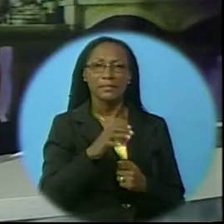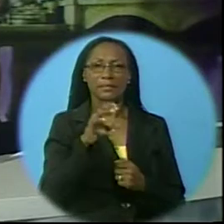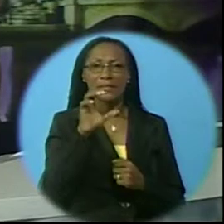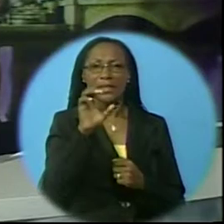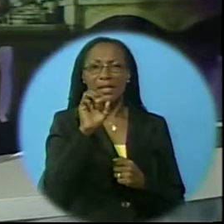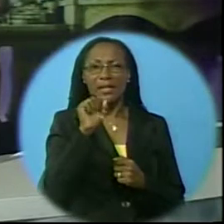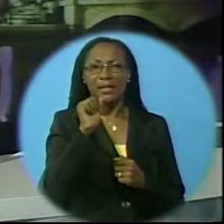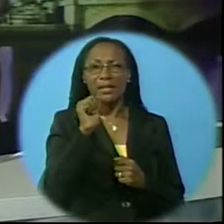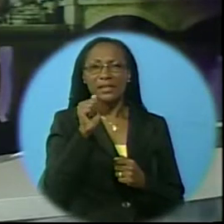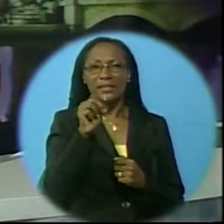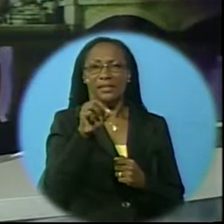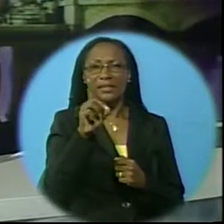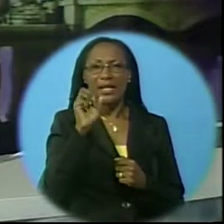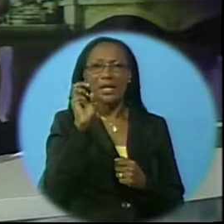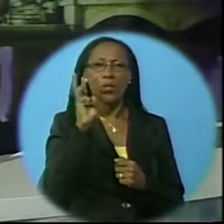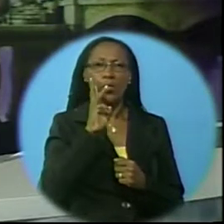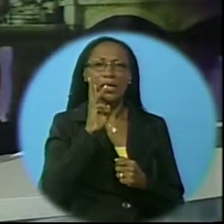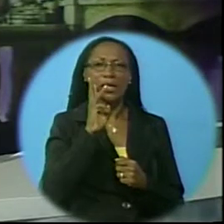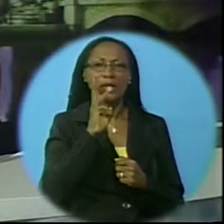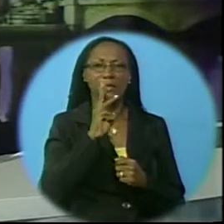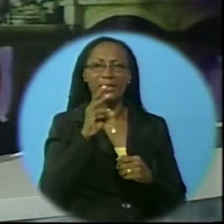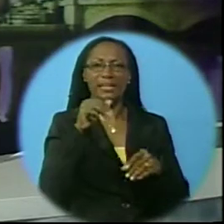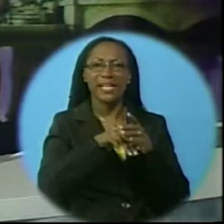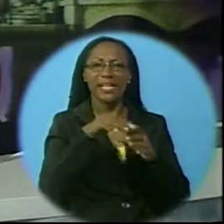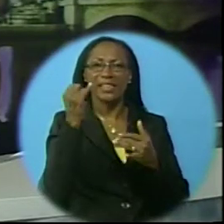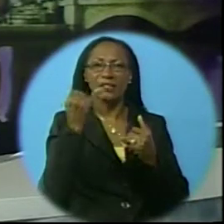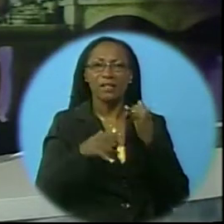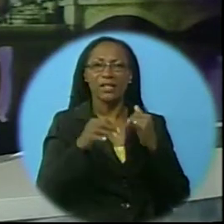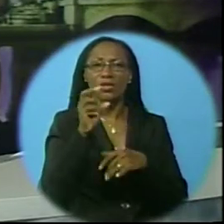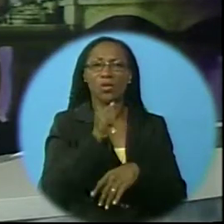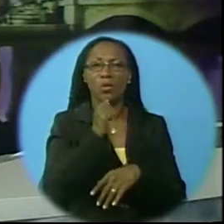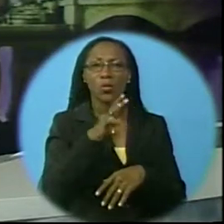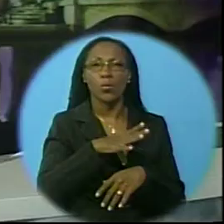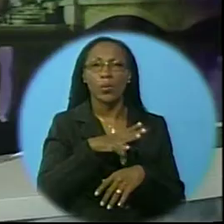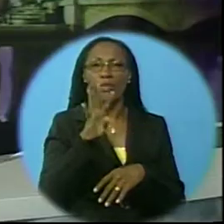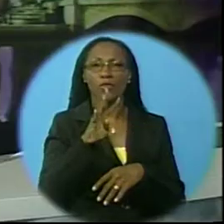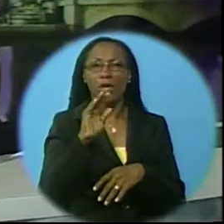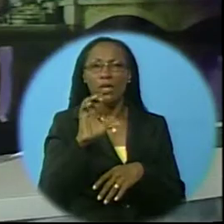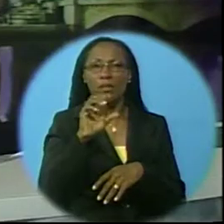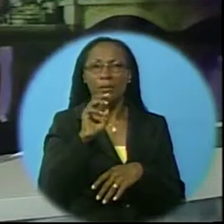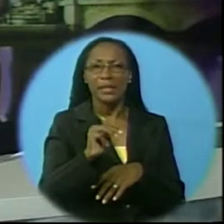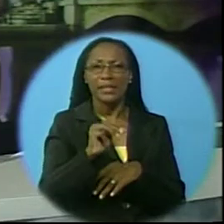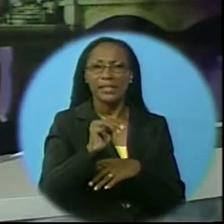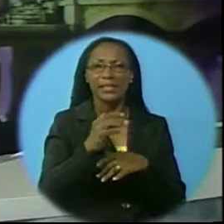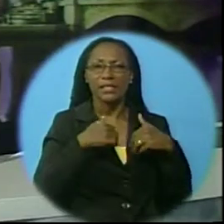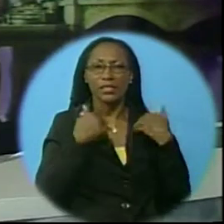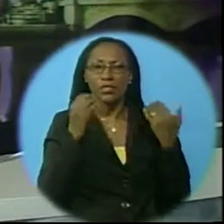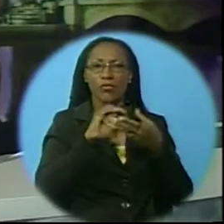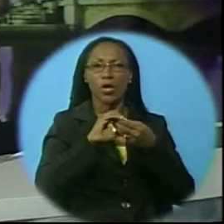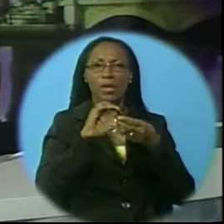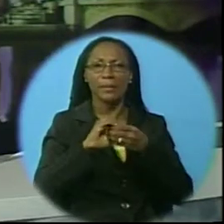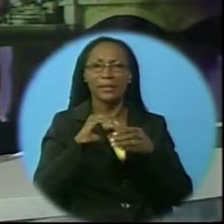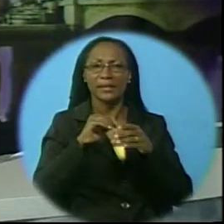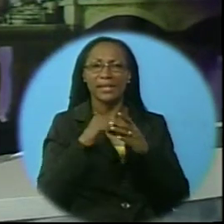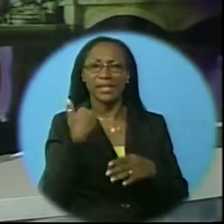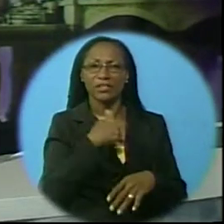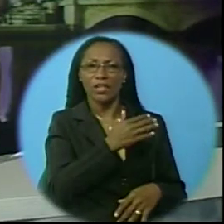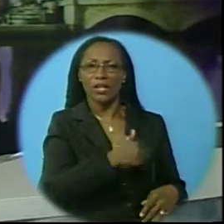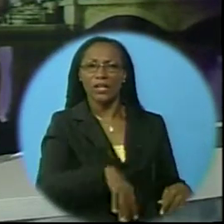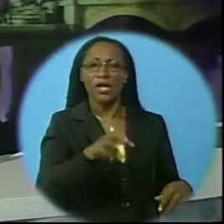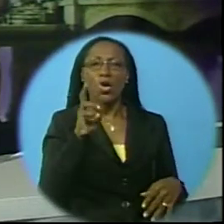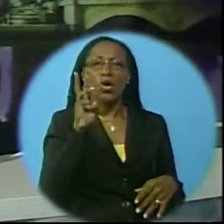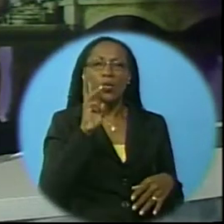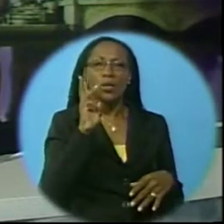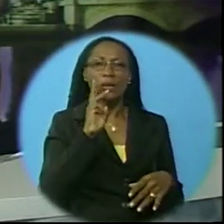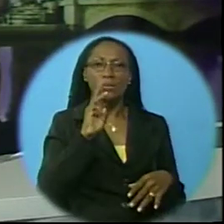Sade Williams is into the final of the women's 400 meters at the Youth Olympics in China. Williams was 4th in Heat